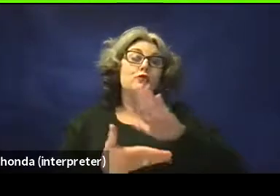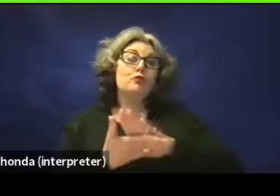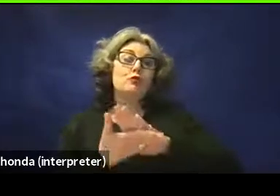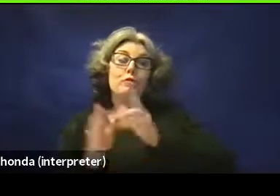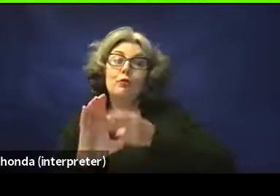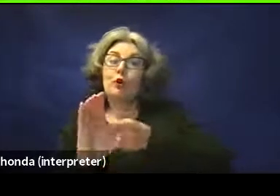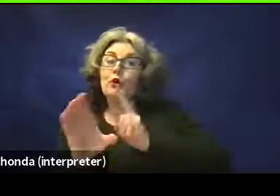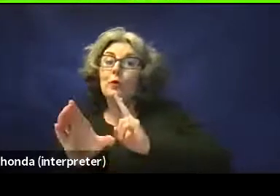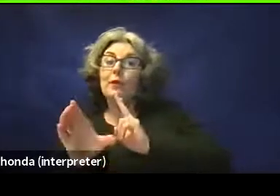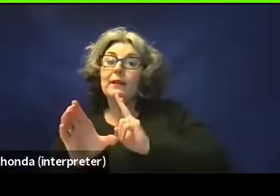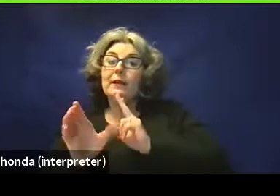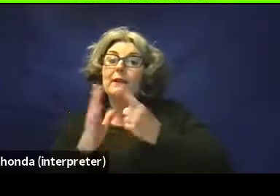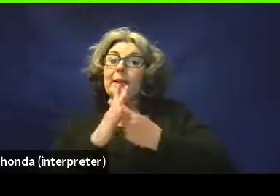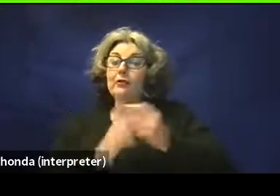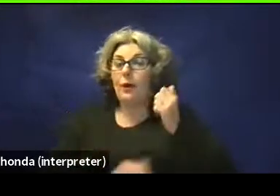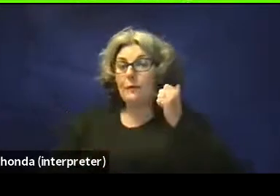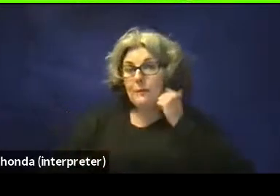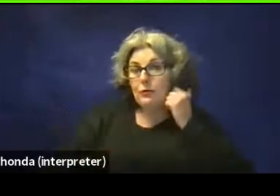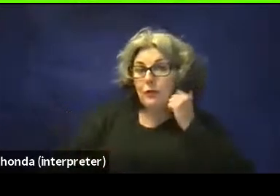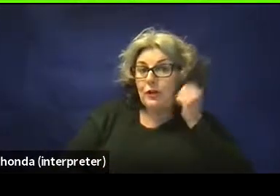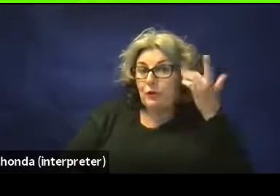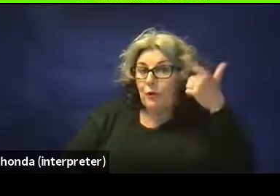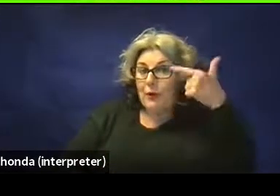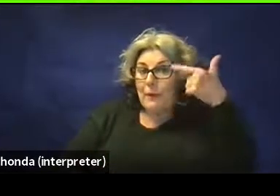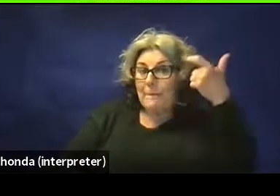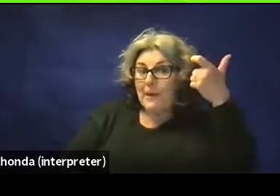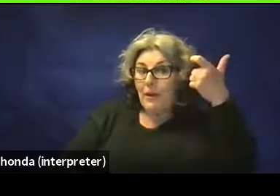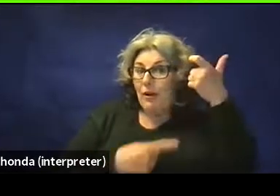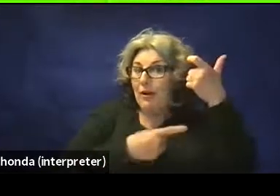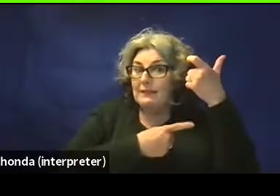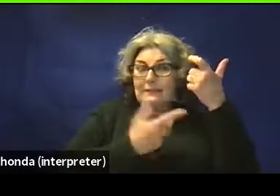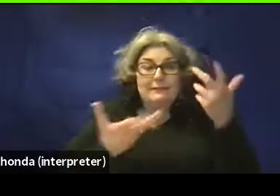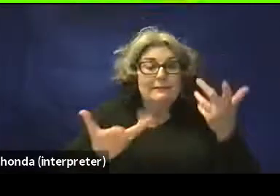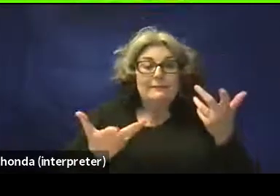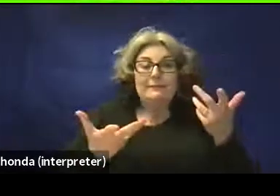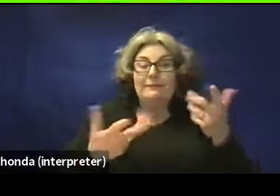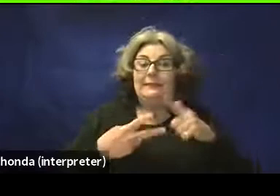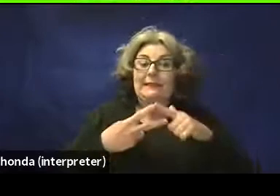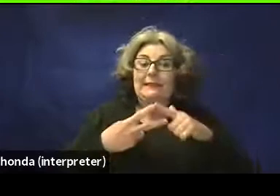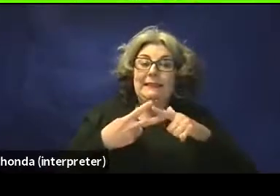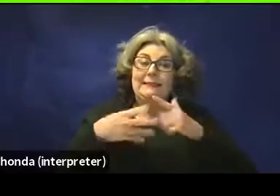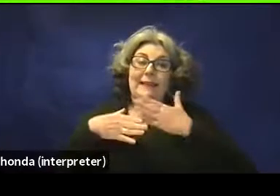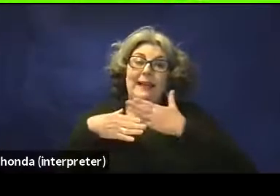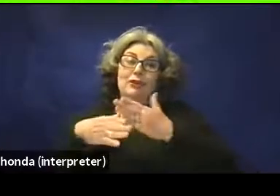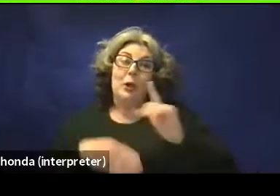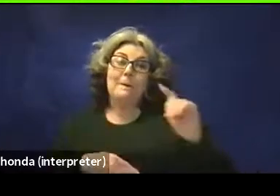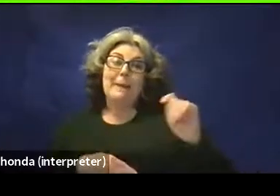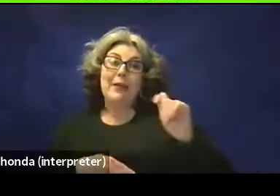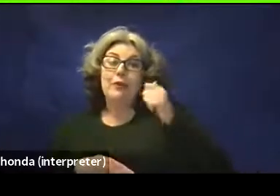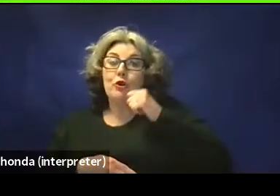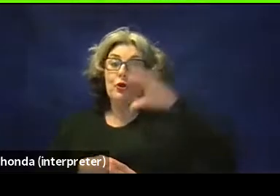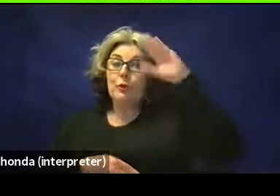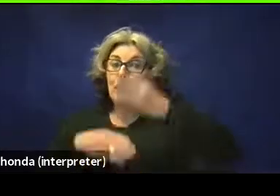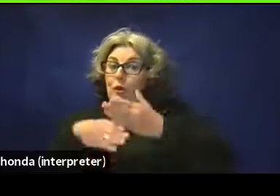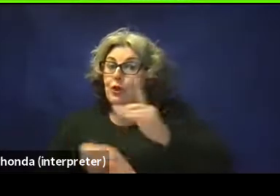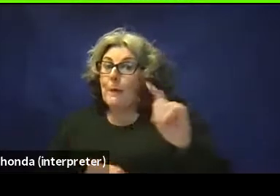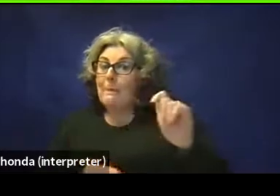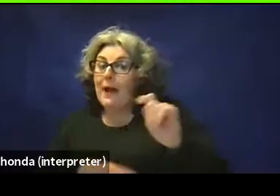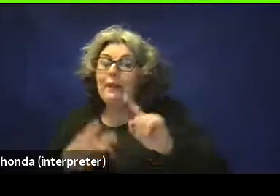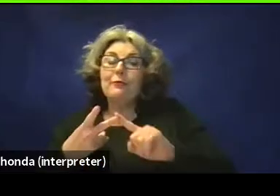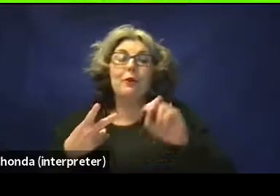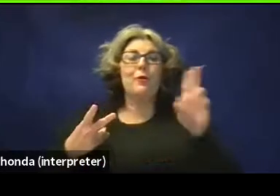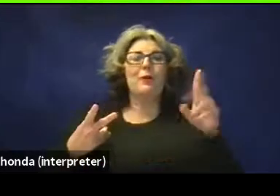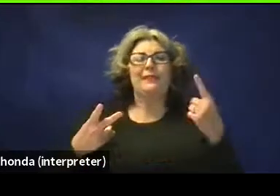the moment they start menstruation because it's either a shared bathroom with the boys or somehow it's